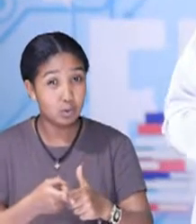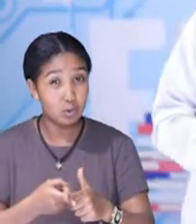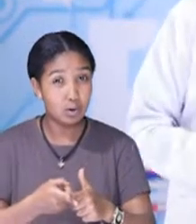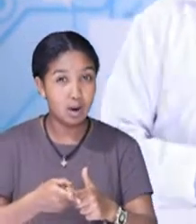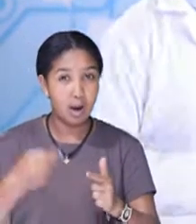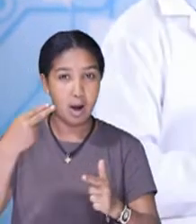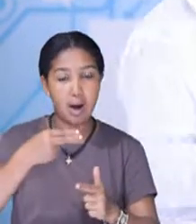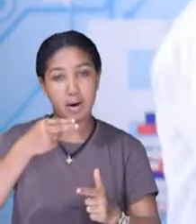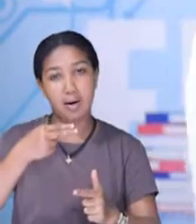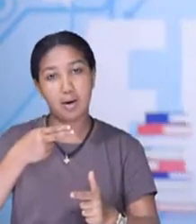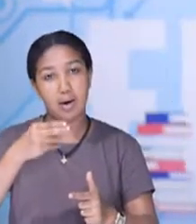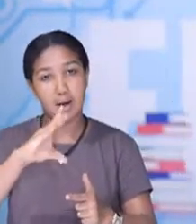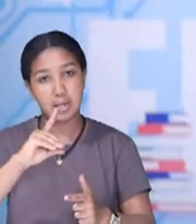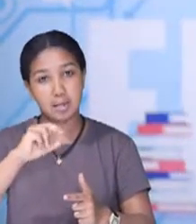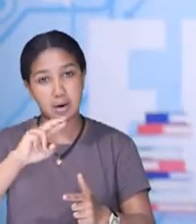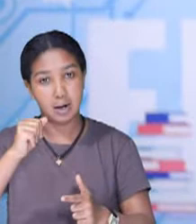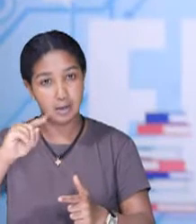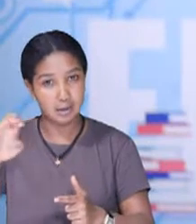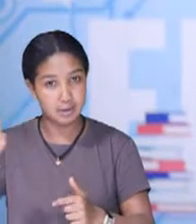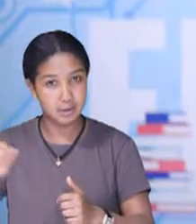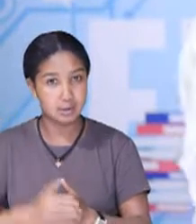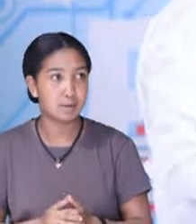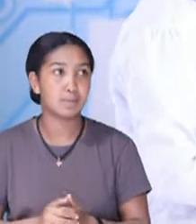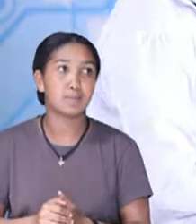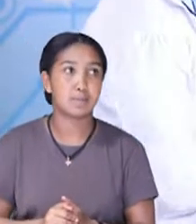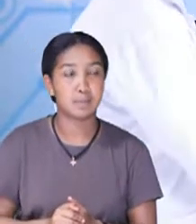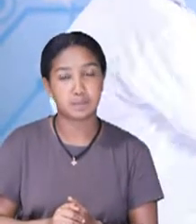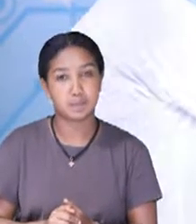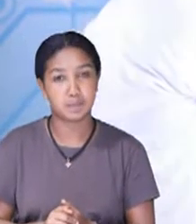saturated hydrides like methane,